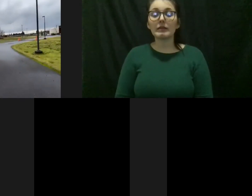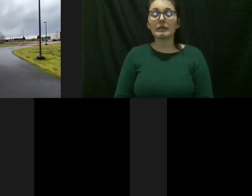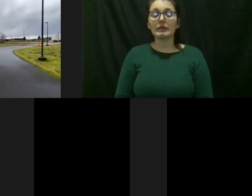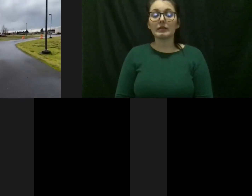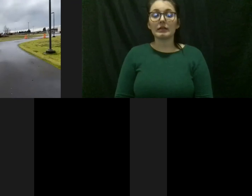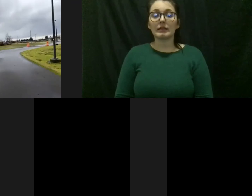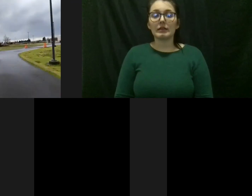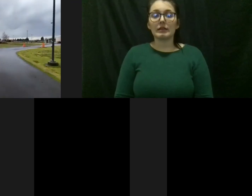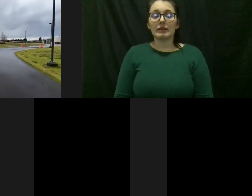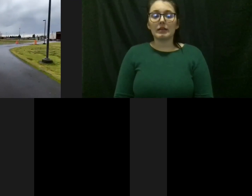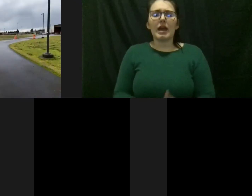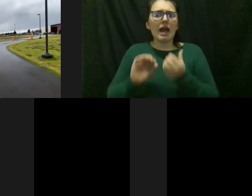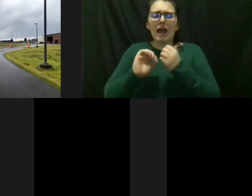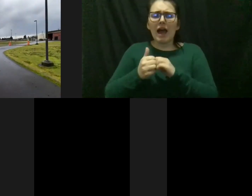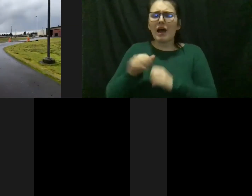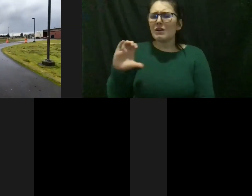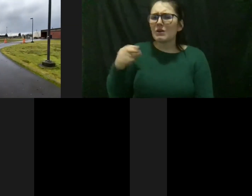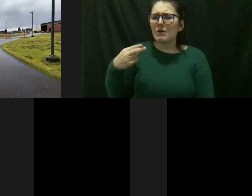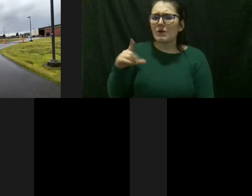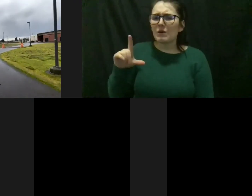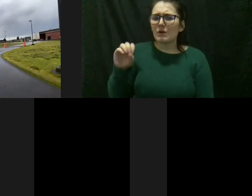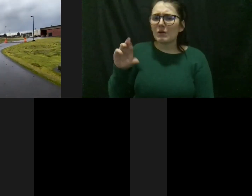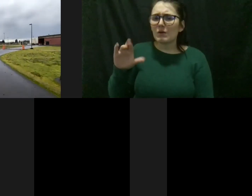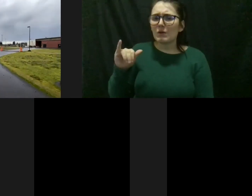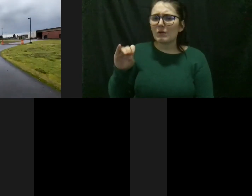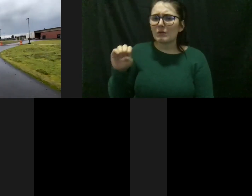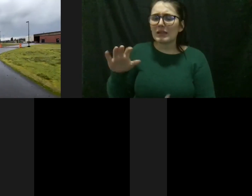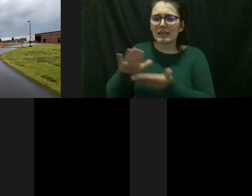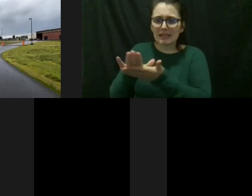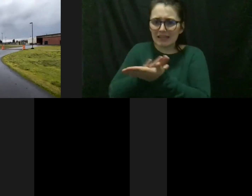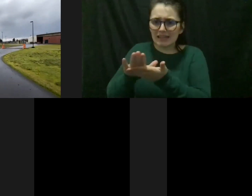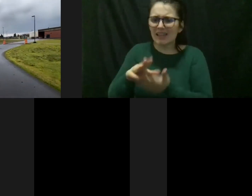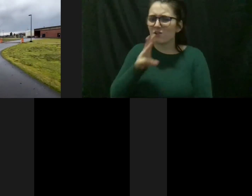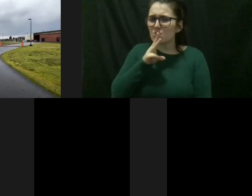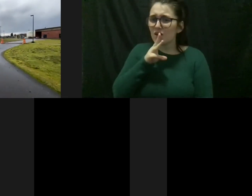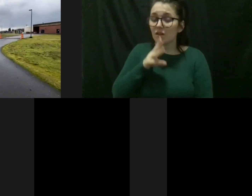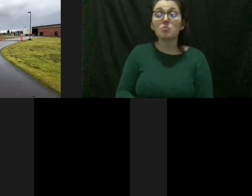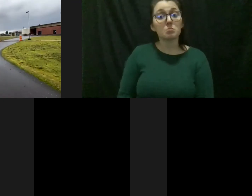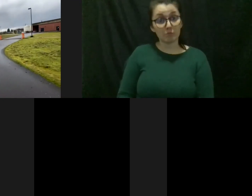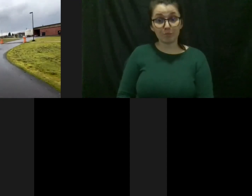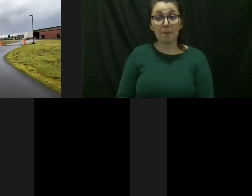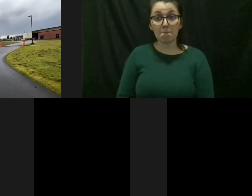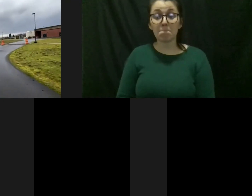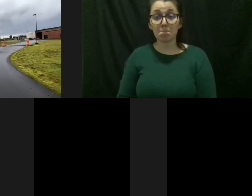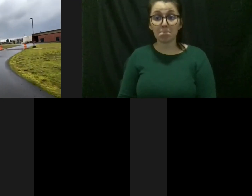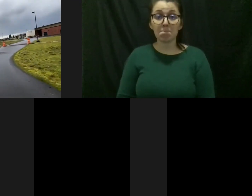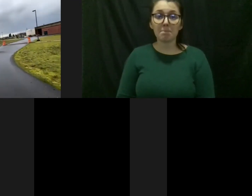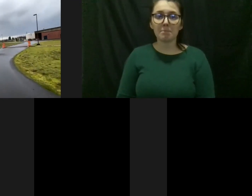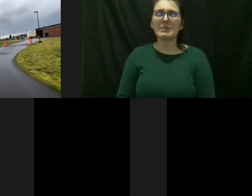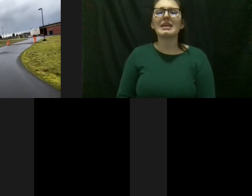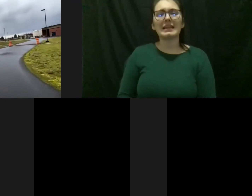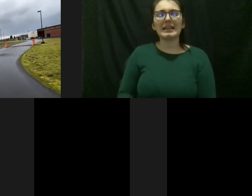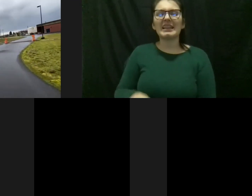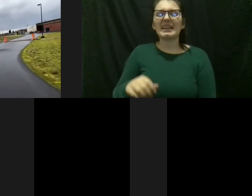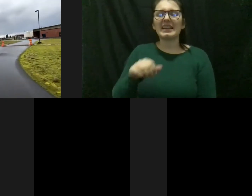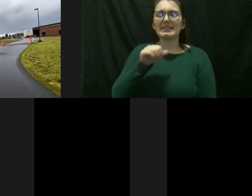from EcoChick about stormwater health coming Nice. soon. So yeah. What? So basically, our trees, the houses, like